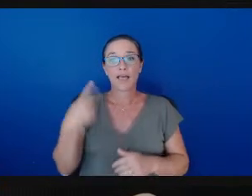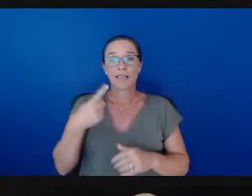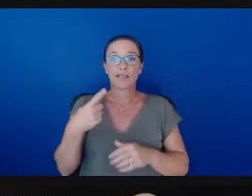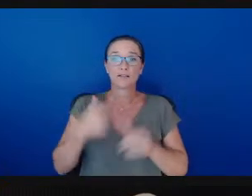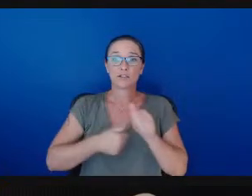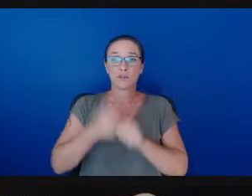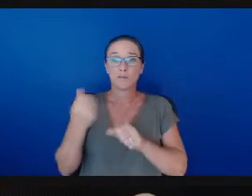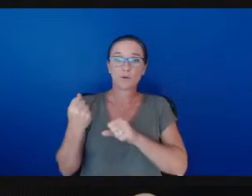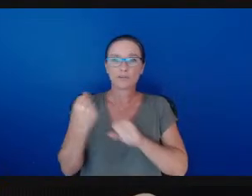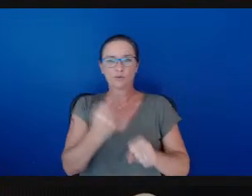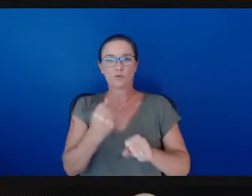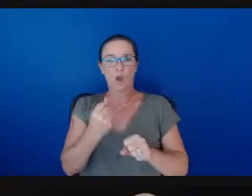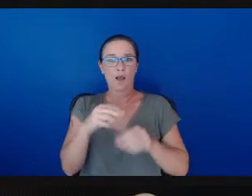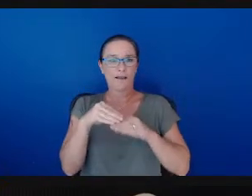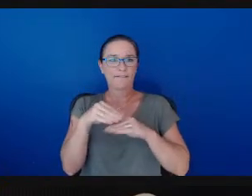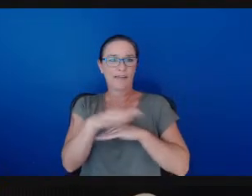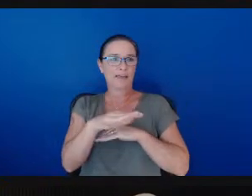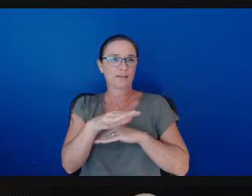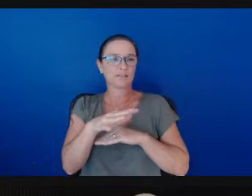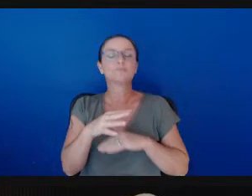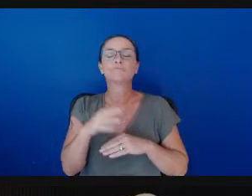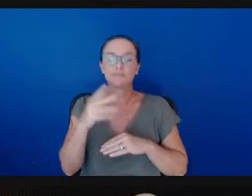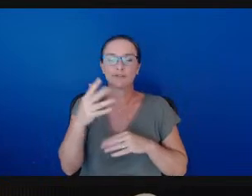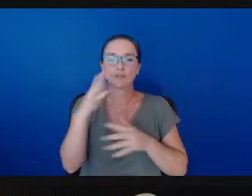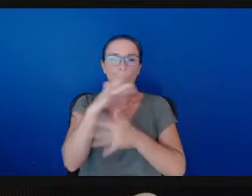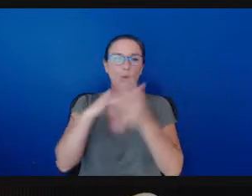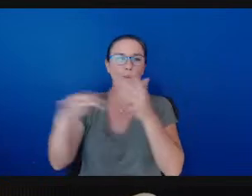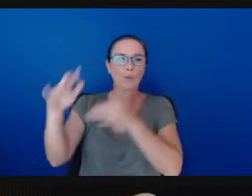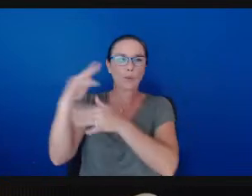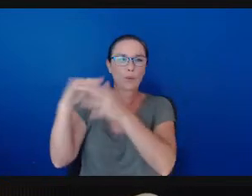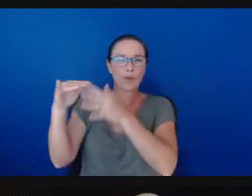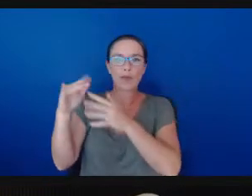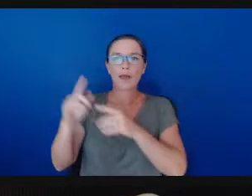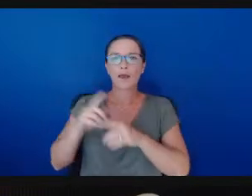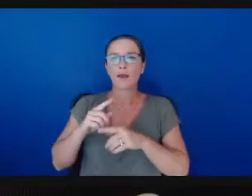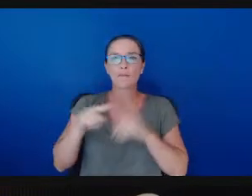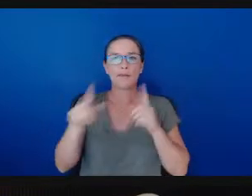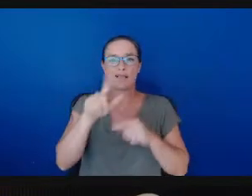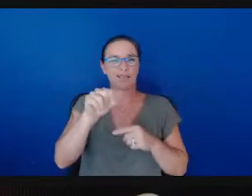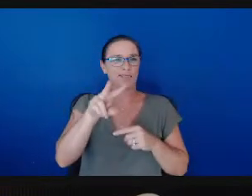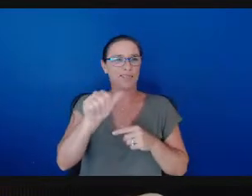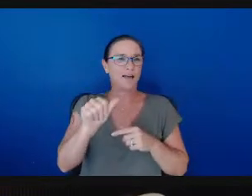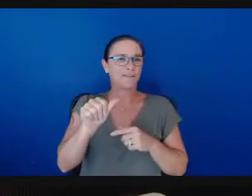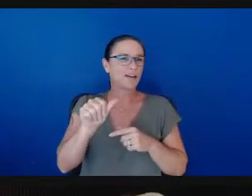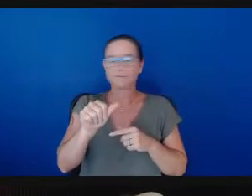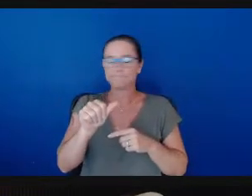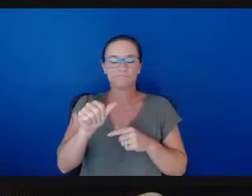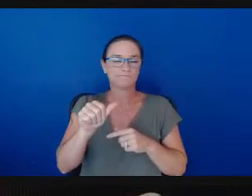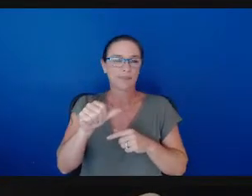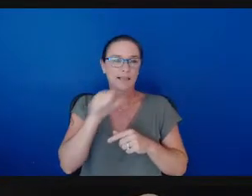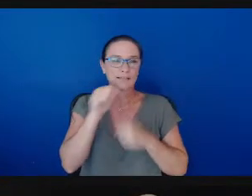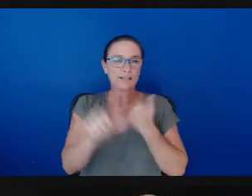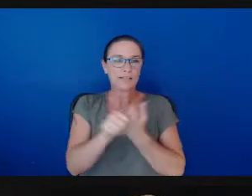effect, is the gas. Otherwise, the lava is not a threat, and it's something people are coming to actually see.